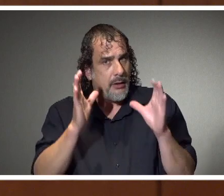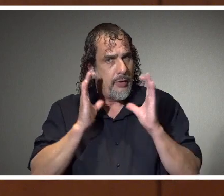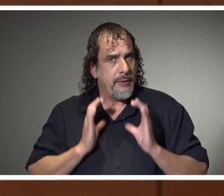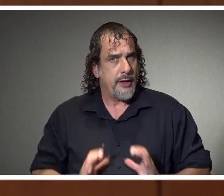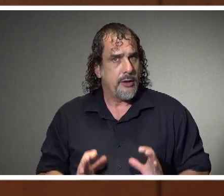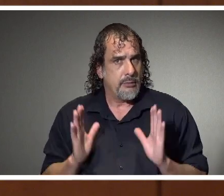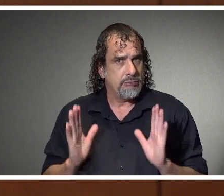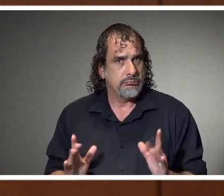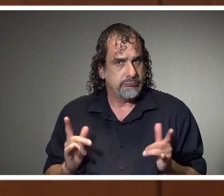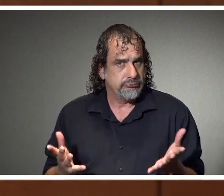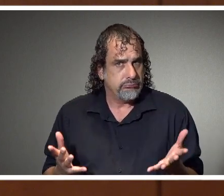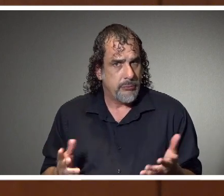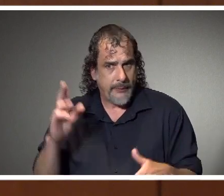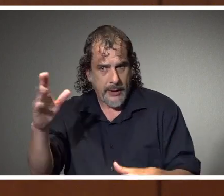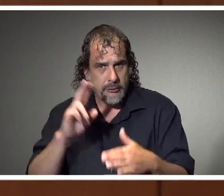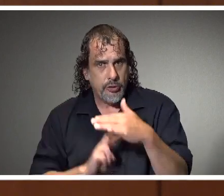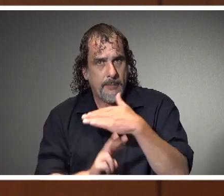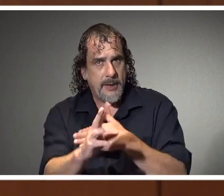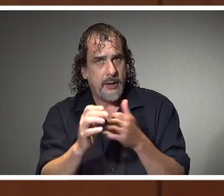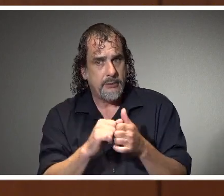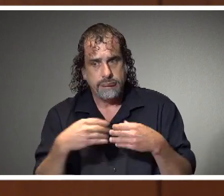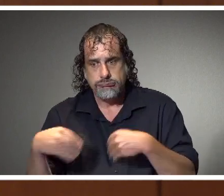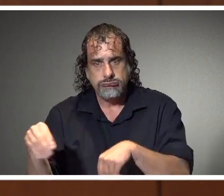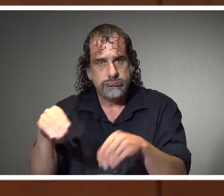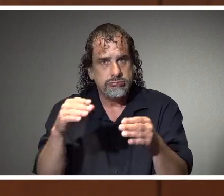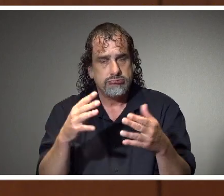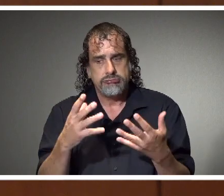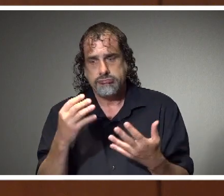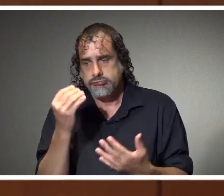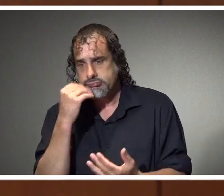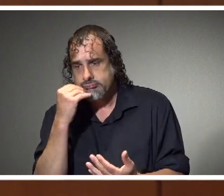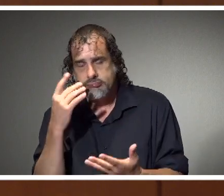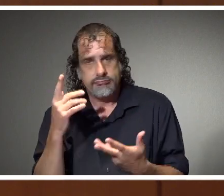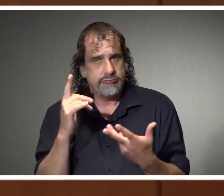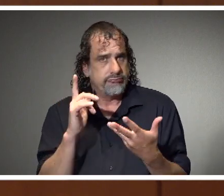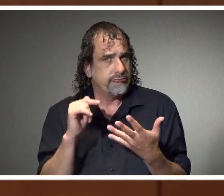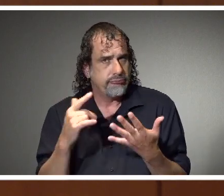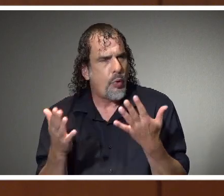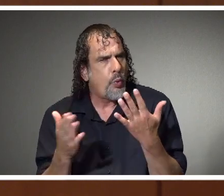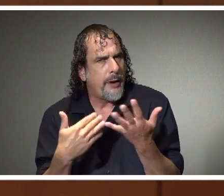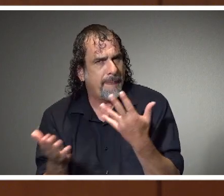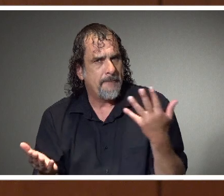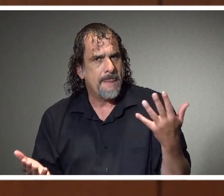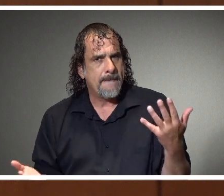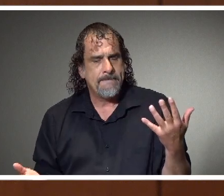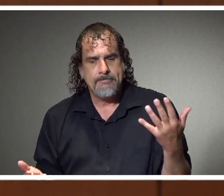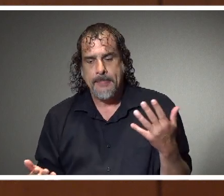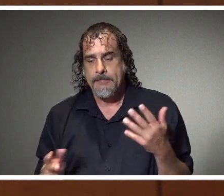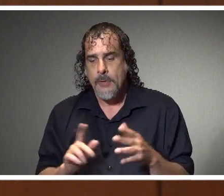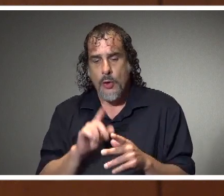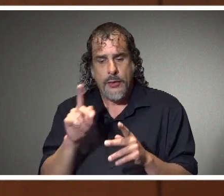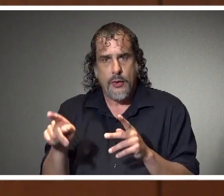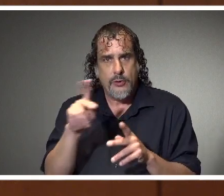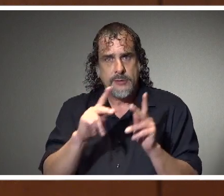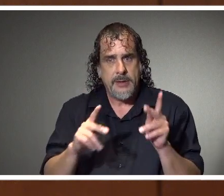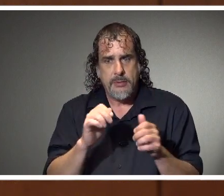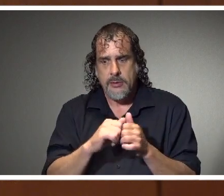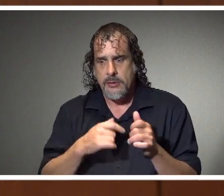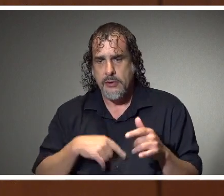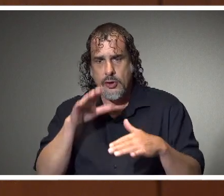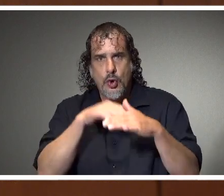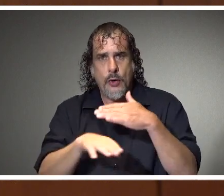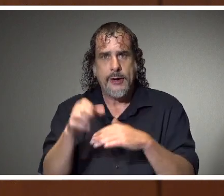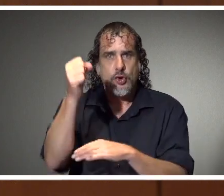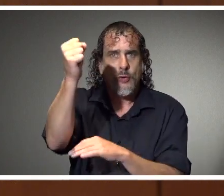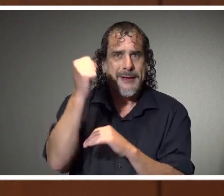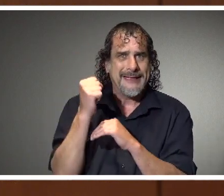the visitors and the shoppers, if it's a retail outlet, or the individuals who are attending casinos,